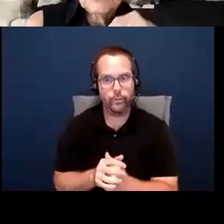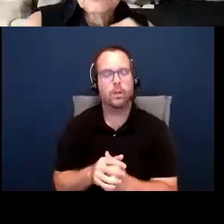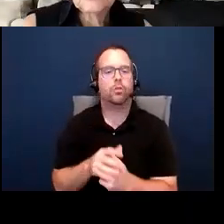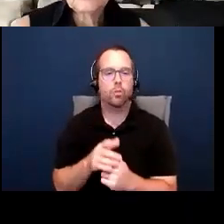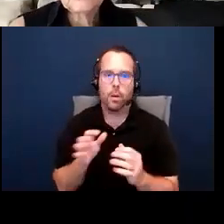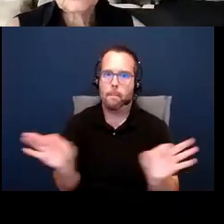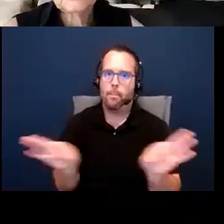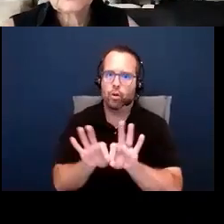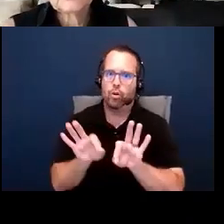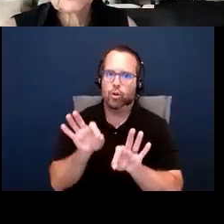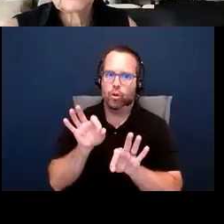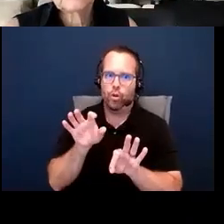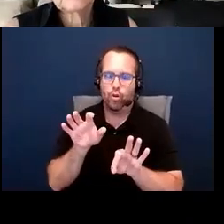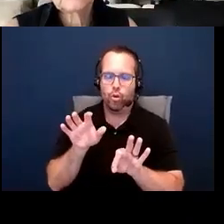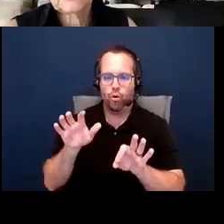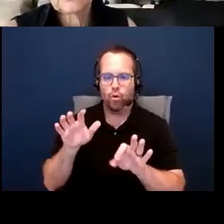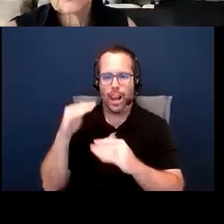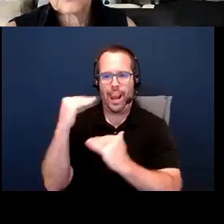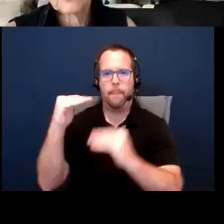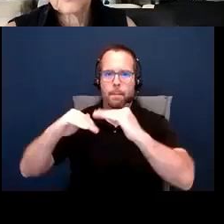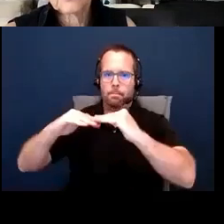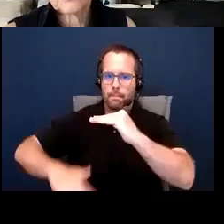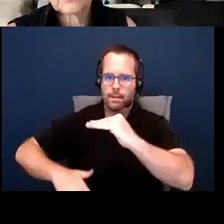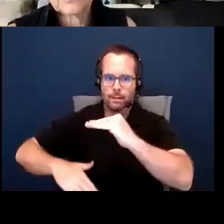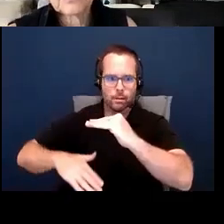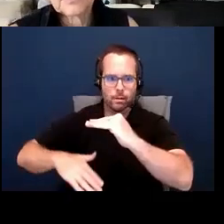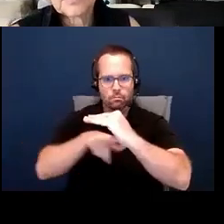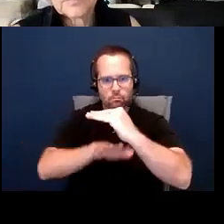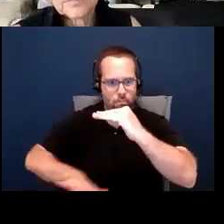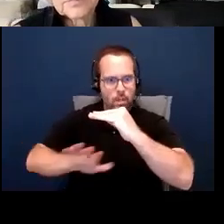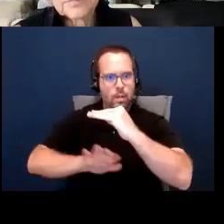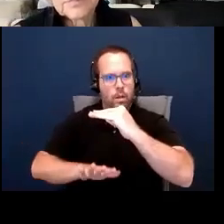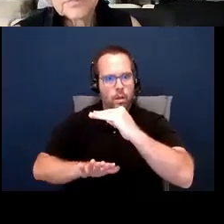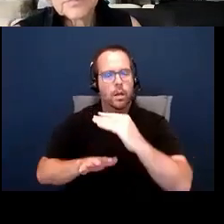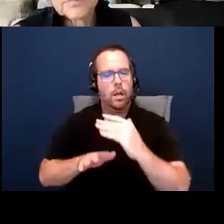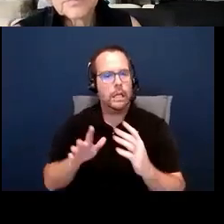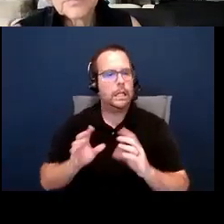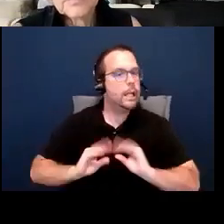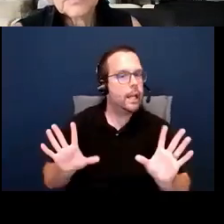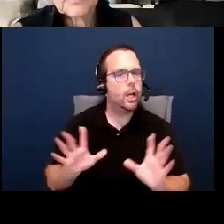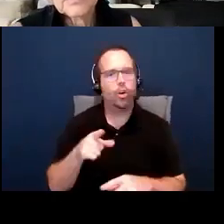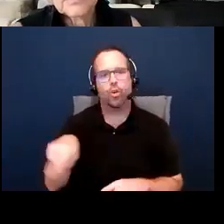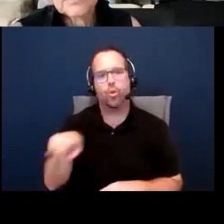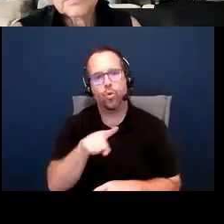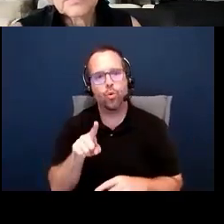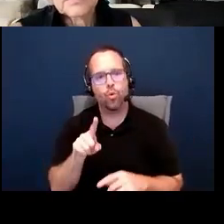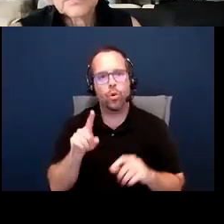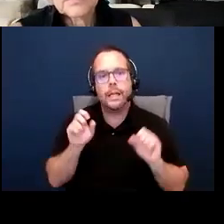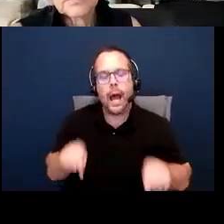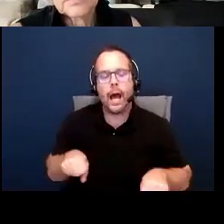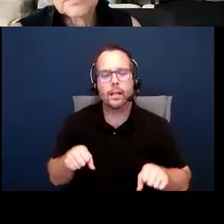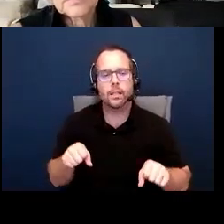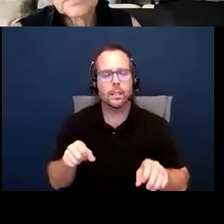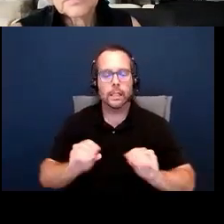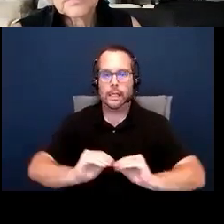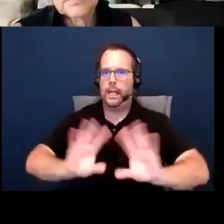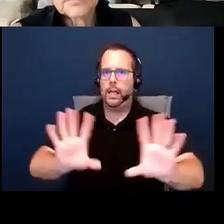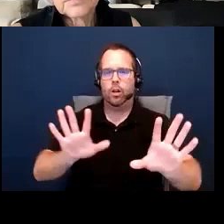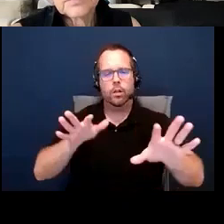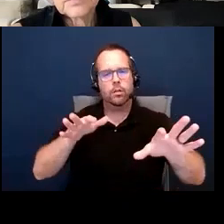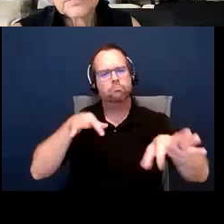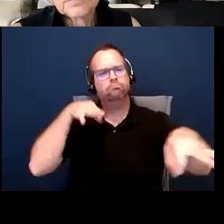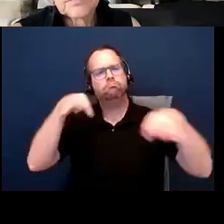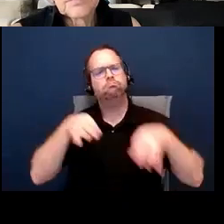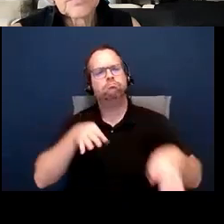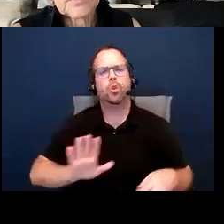within those page limits, and that it's clear and you're able to clearly talk about your research,